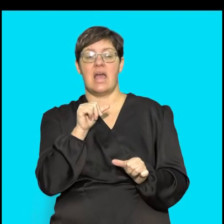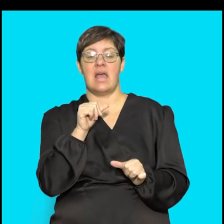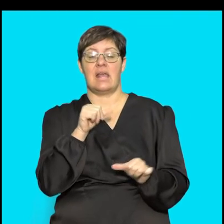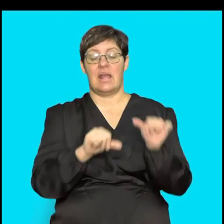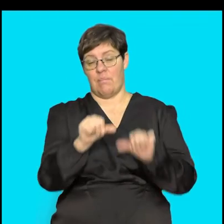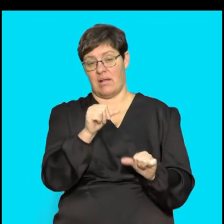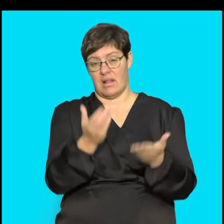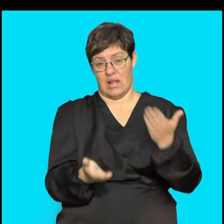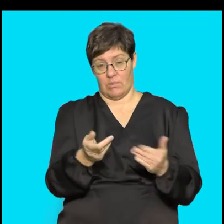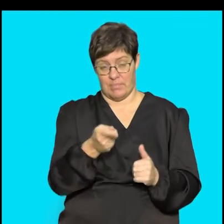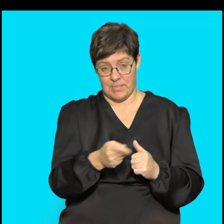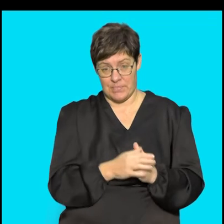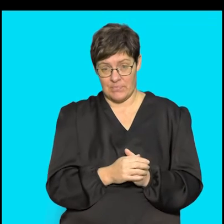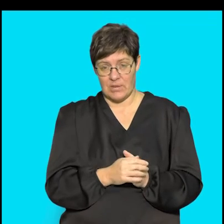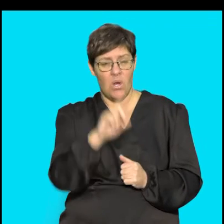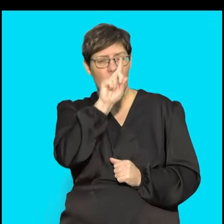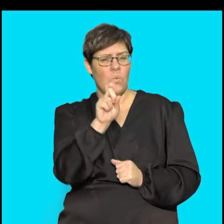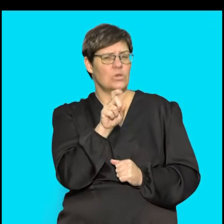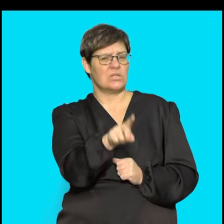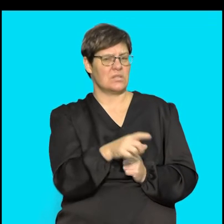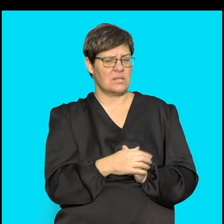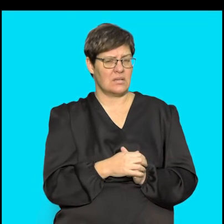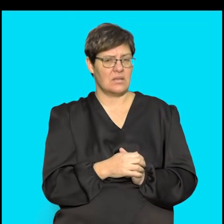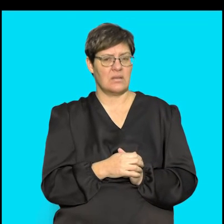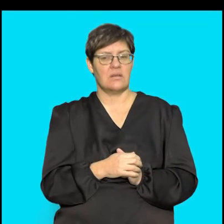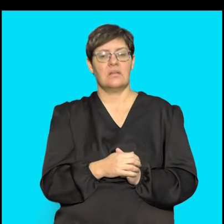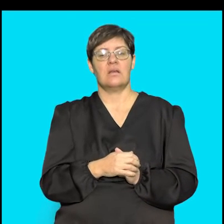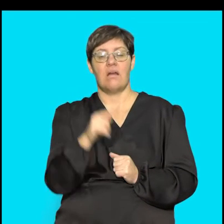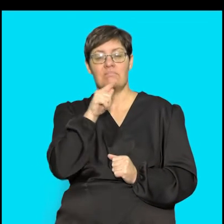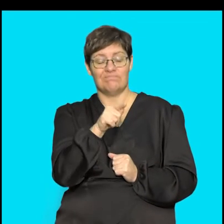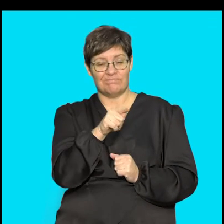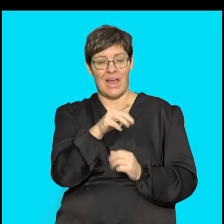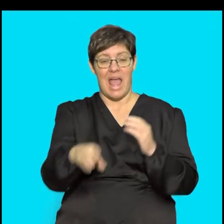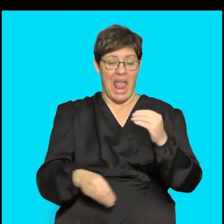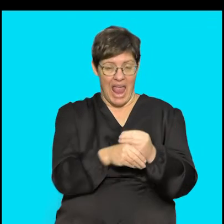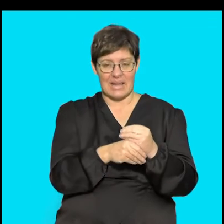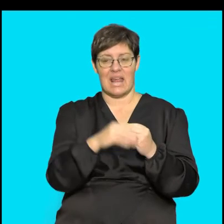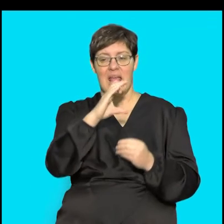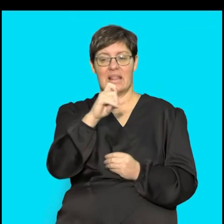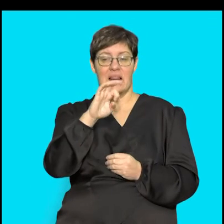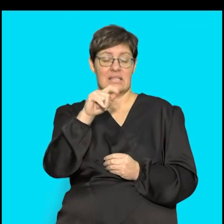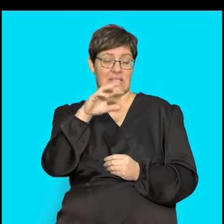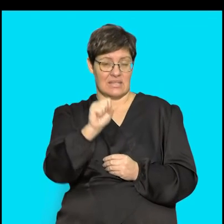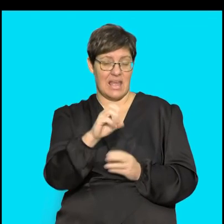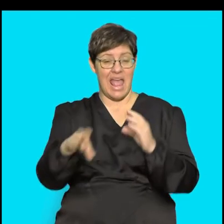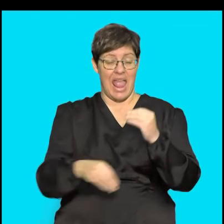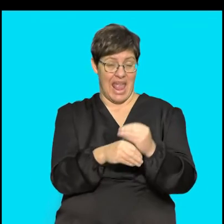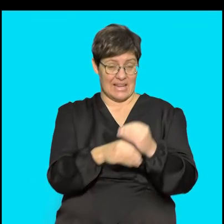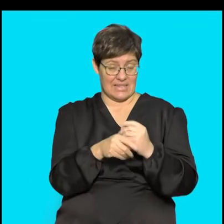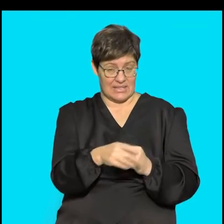chemical equilibrium. The question here is, a catalyst is added to the reaction